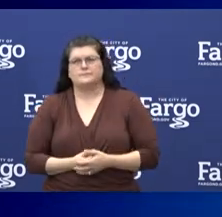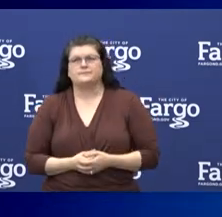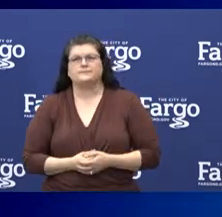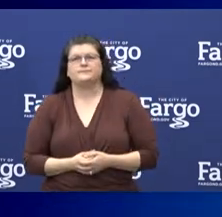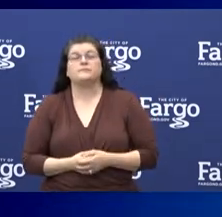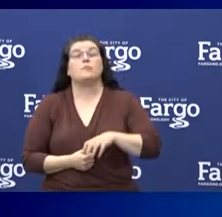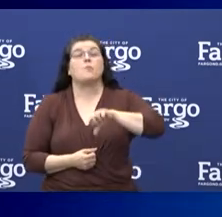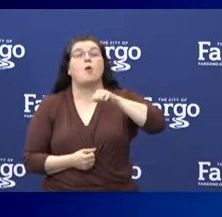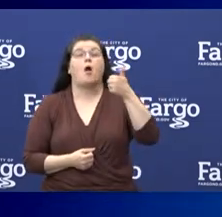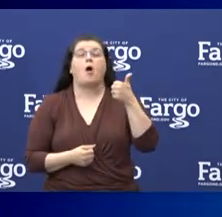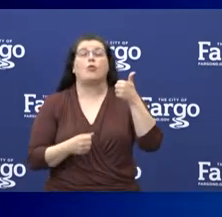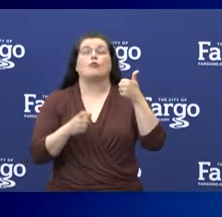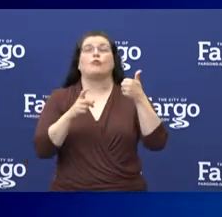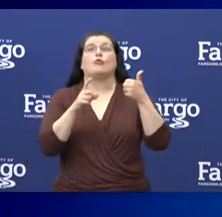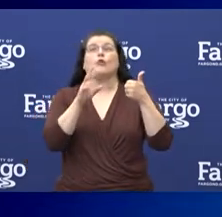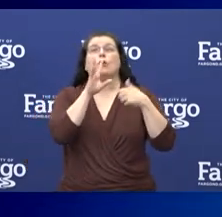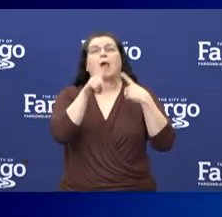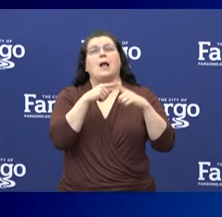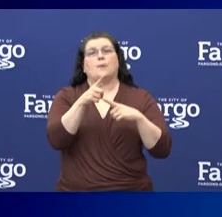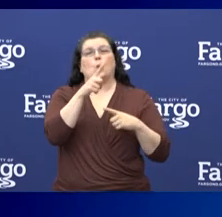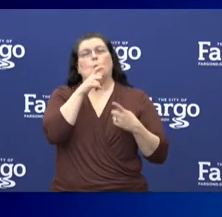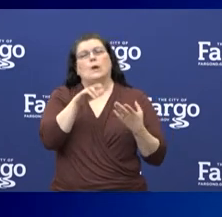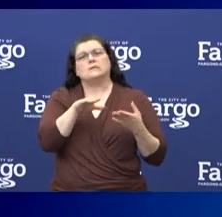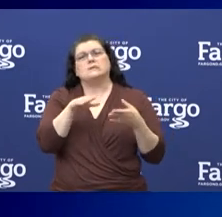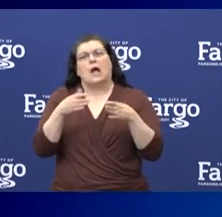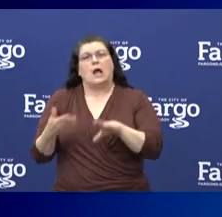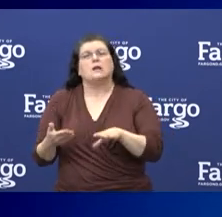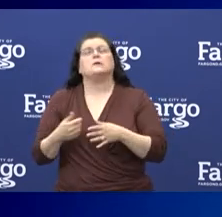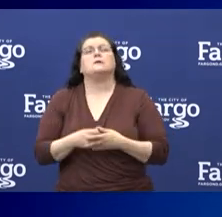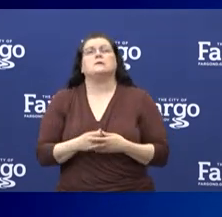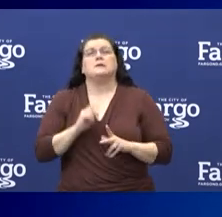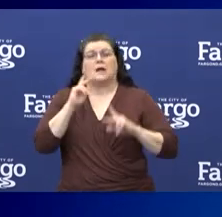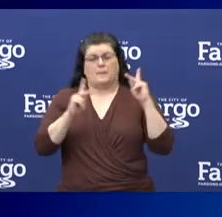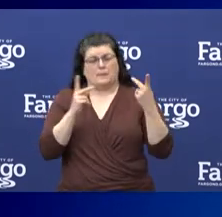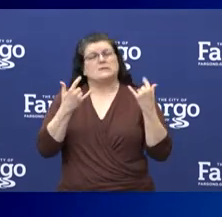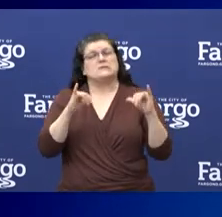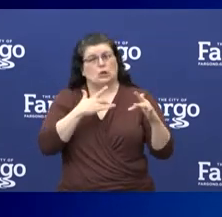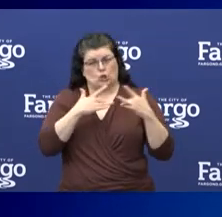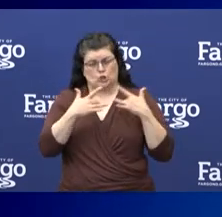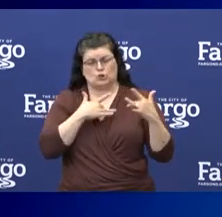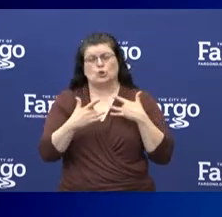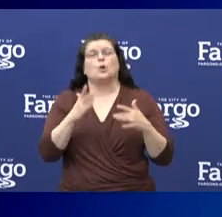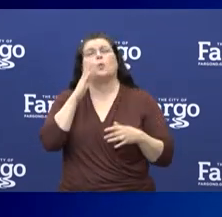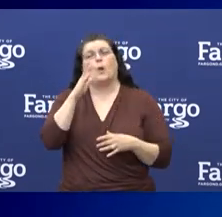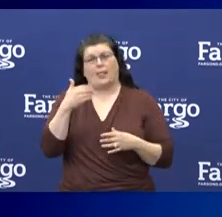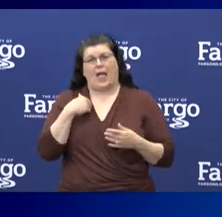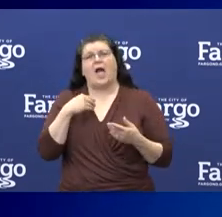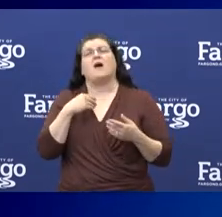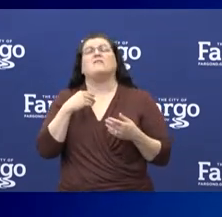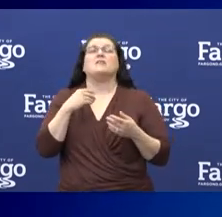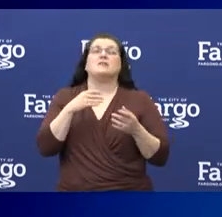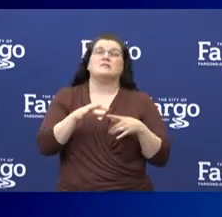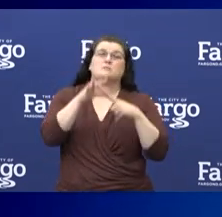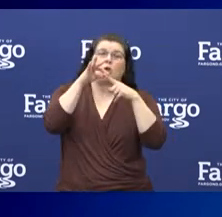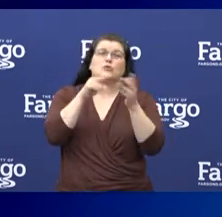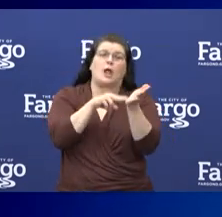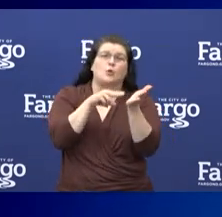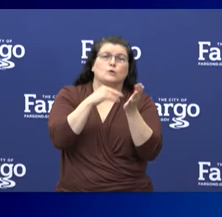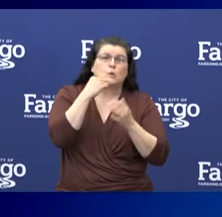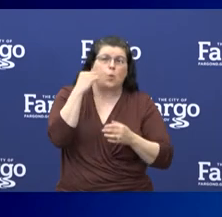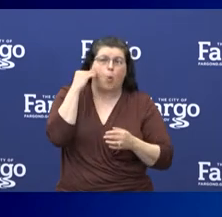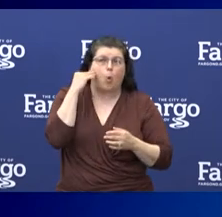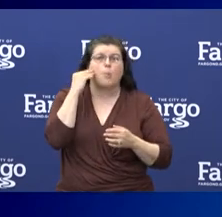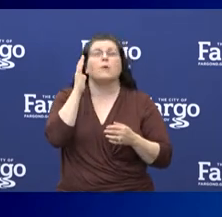thing we want to talk about, the mortality. So people always get concerned. You are going to have some deaths in the nursing homes that would come every